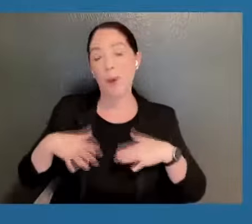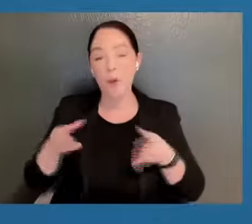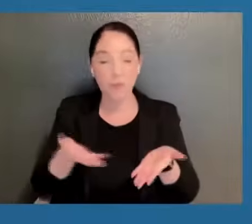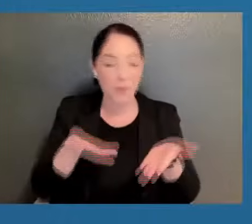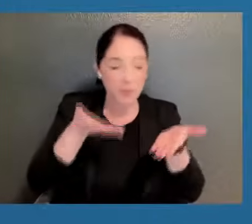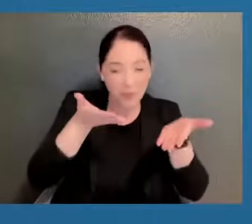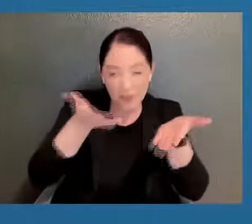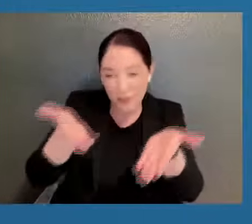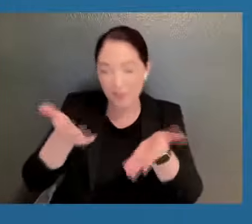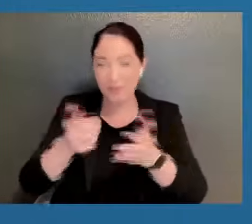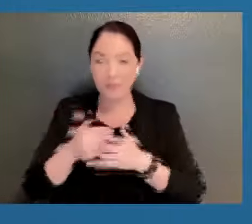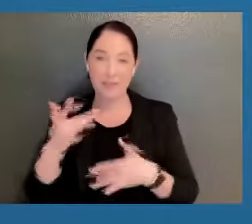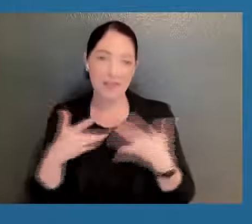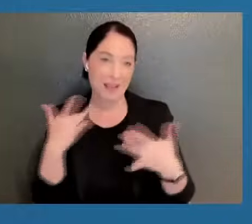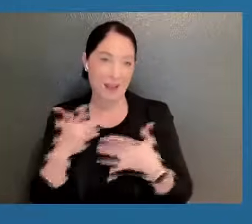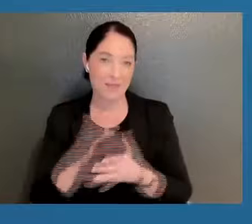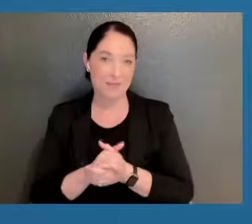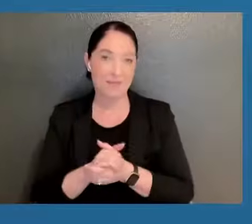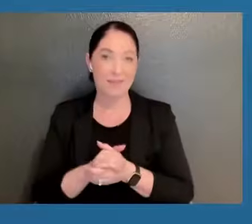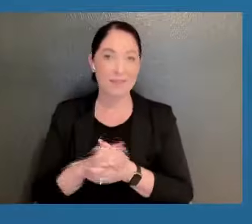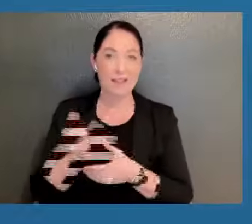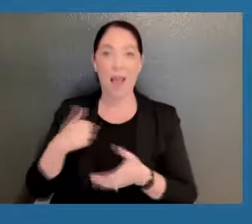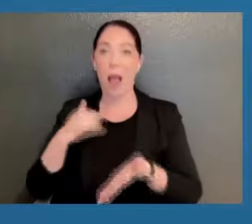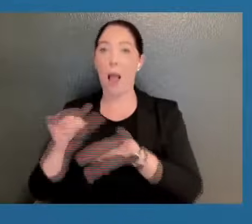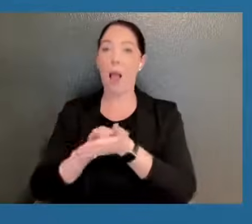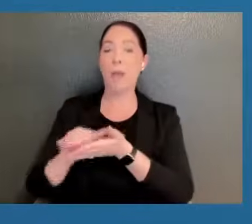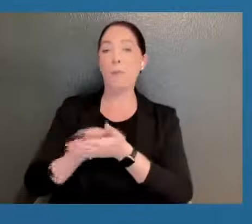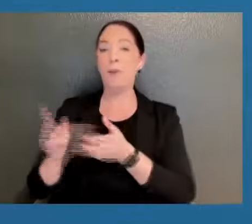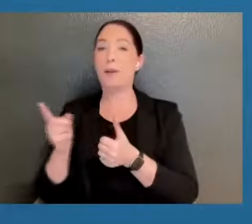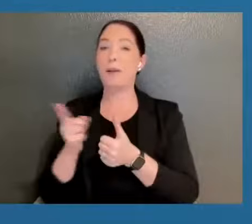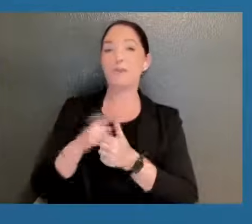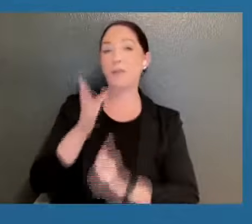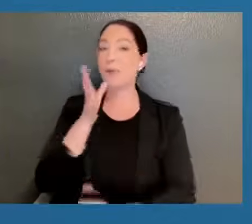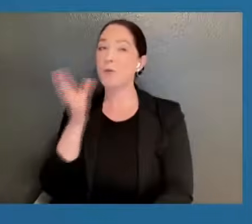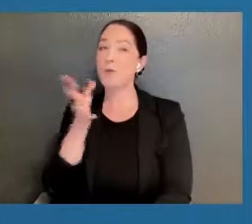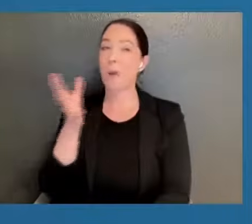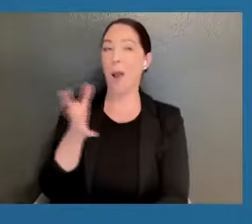I'm also New York's first grandmother governor, too.